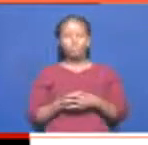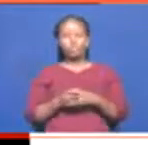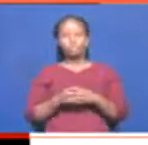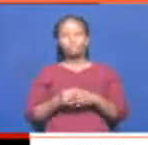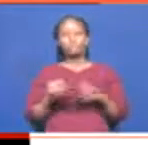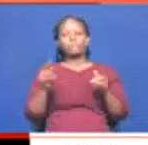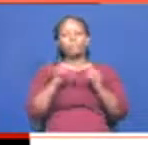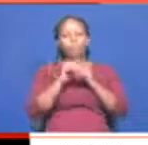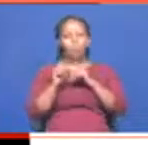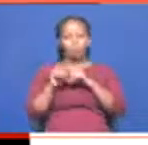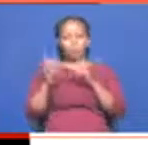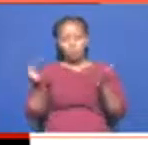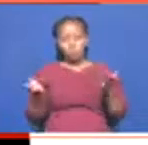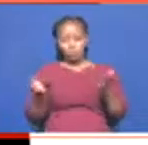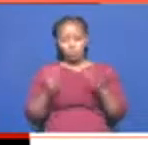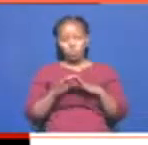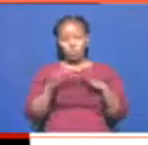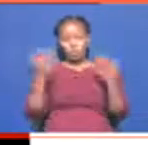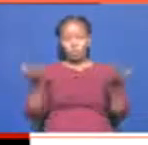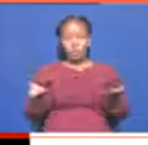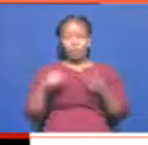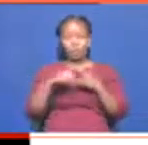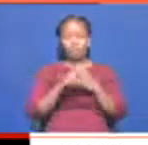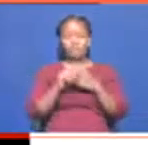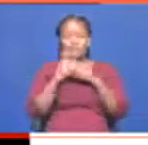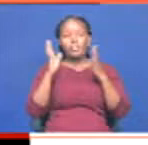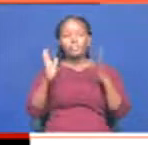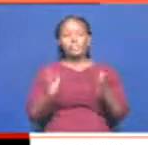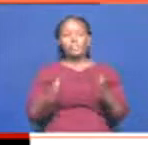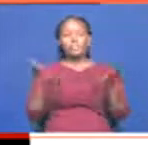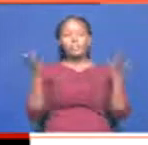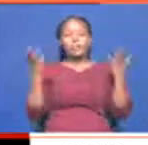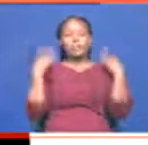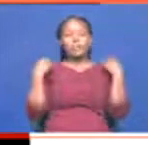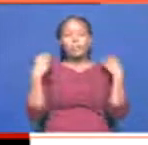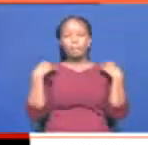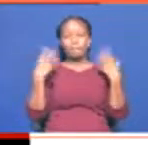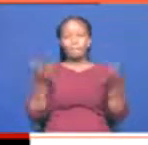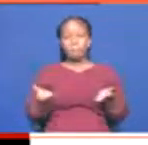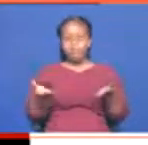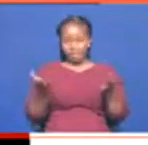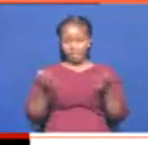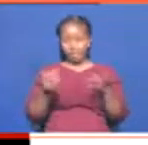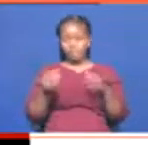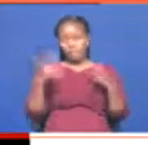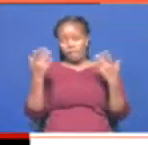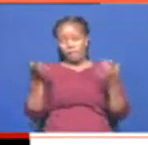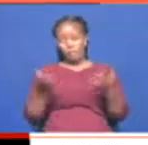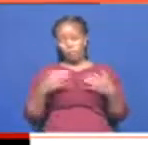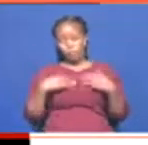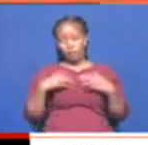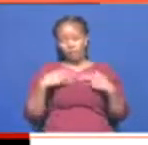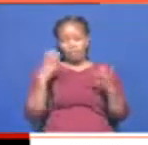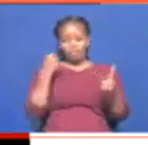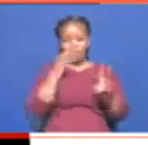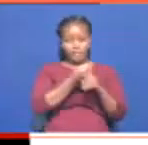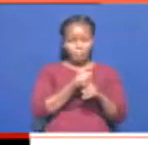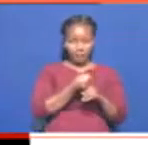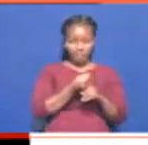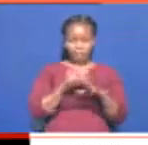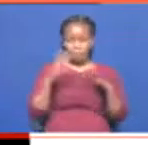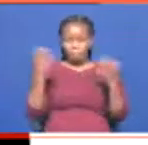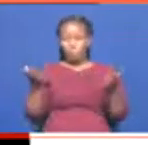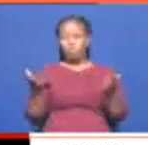how the engineering practice will impact or will be